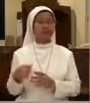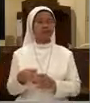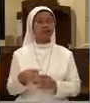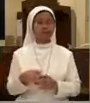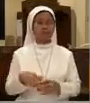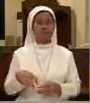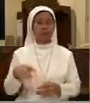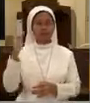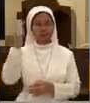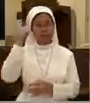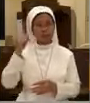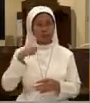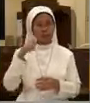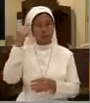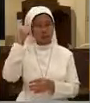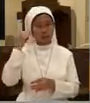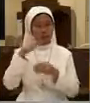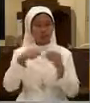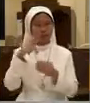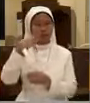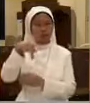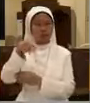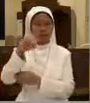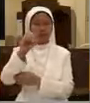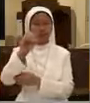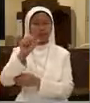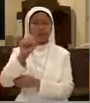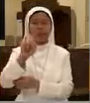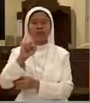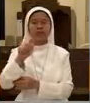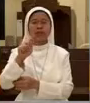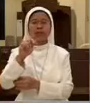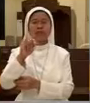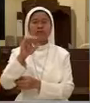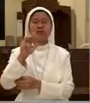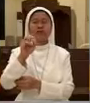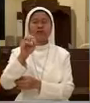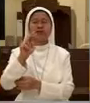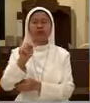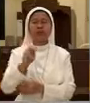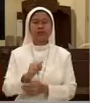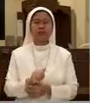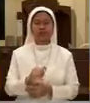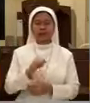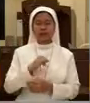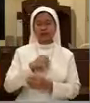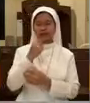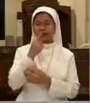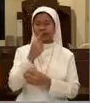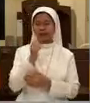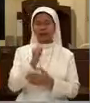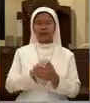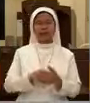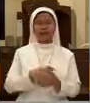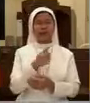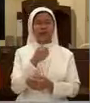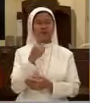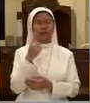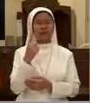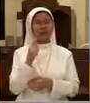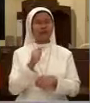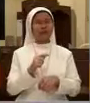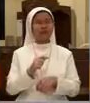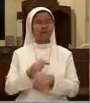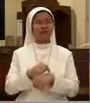Bakit promotion ang iniisip? Ano? I said, in one event, I said,